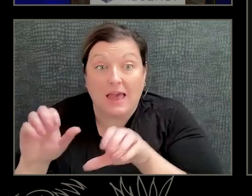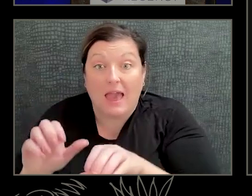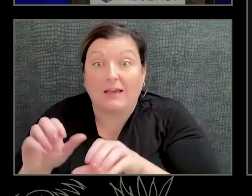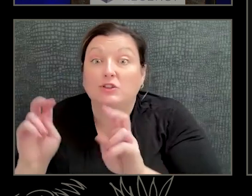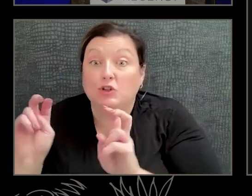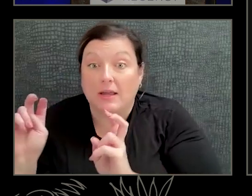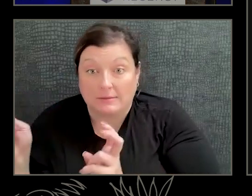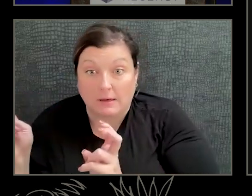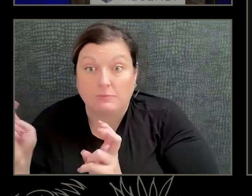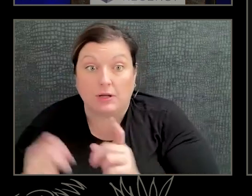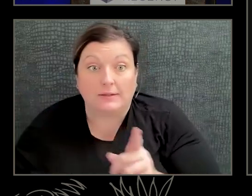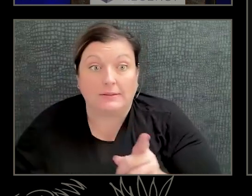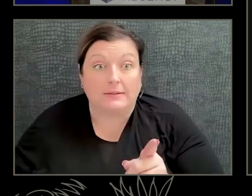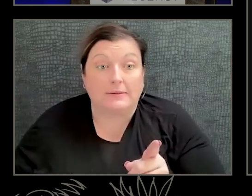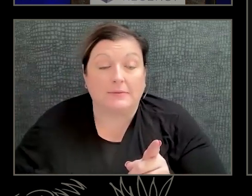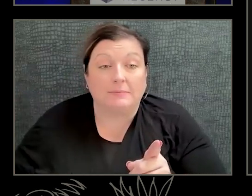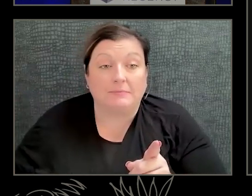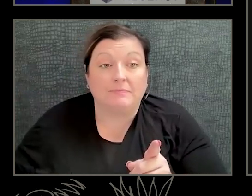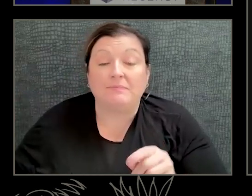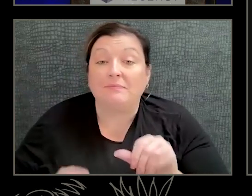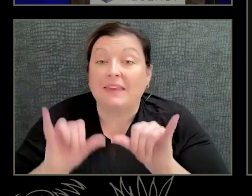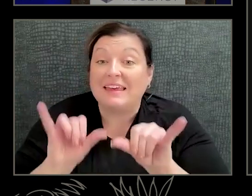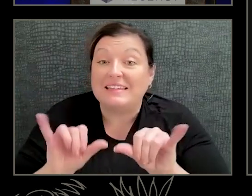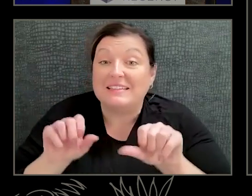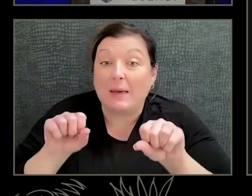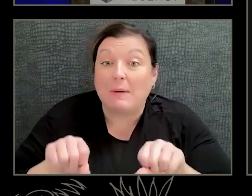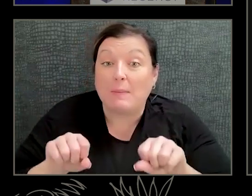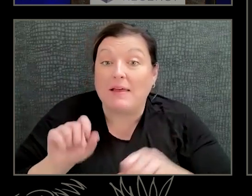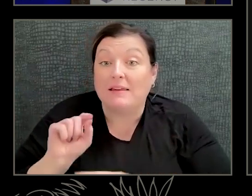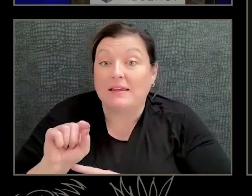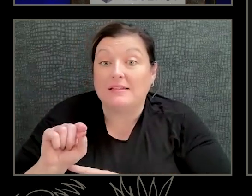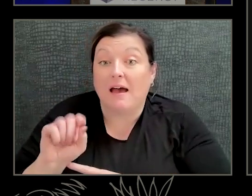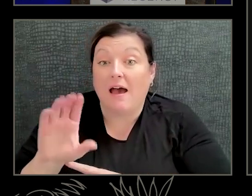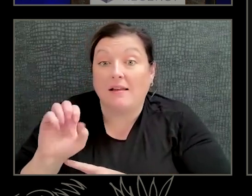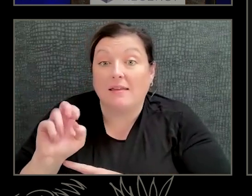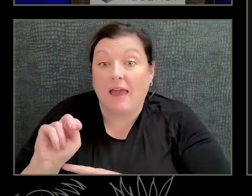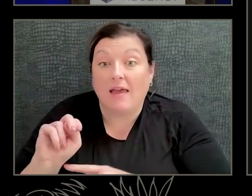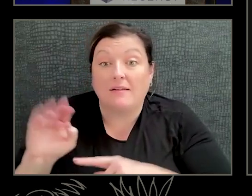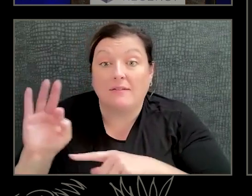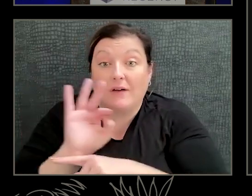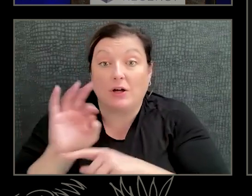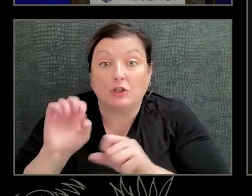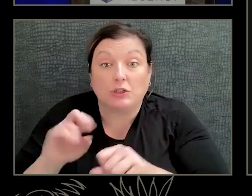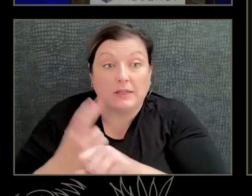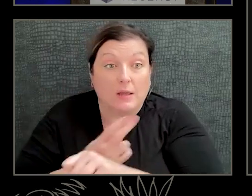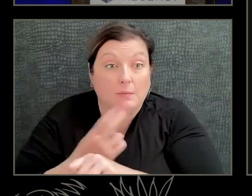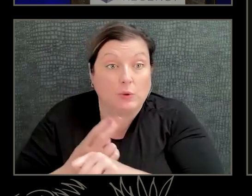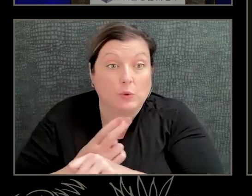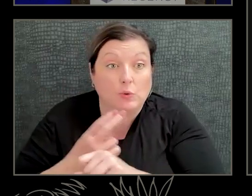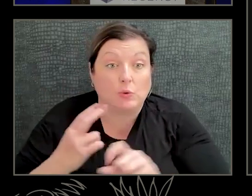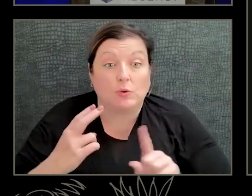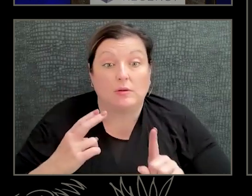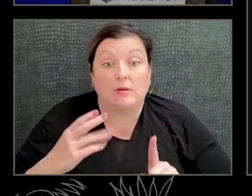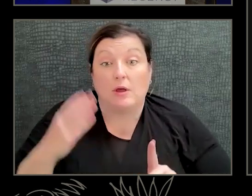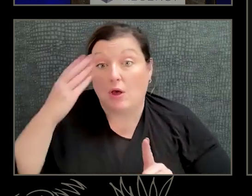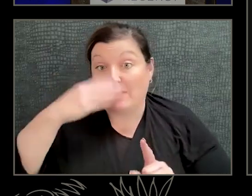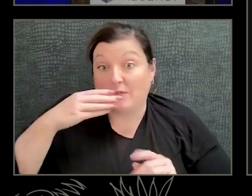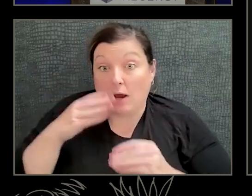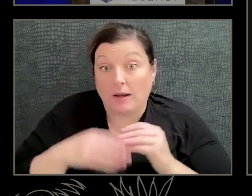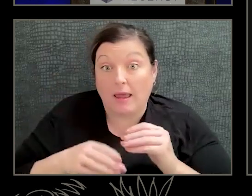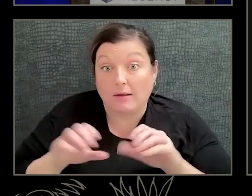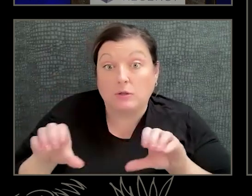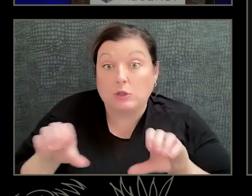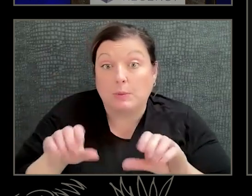subject. The same ability.can function can be used on the front end to